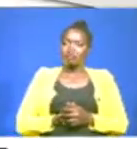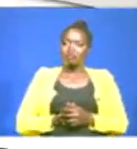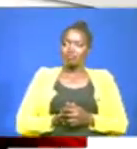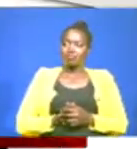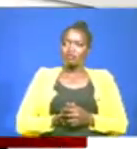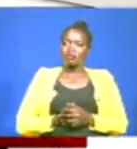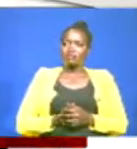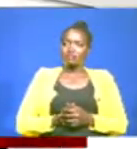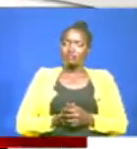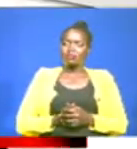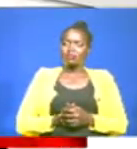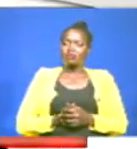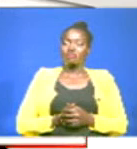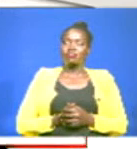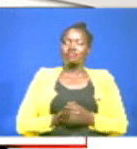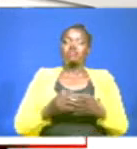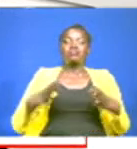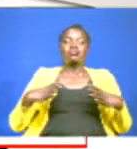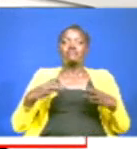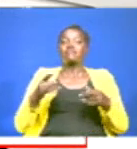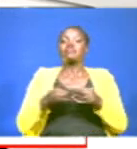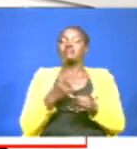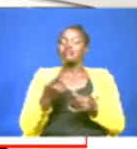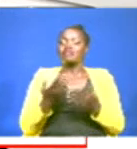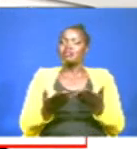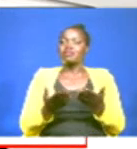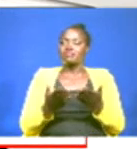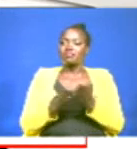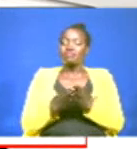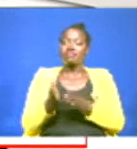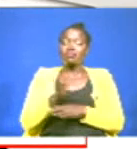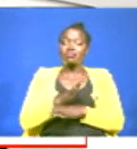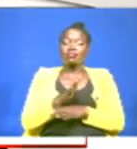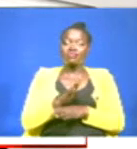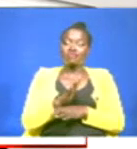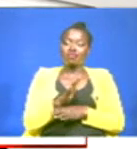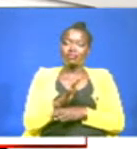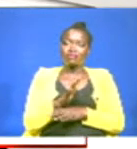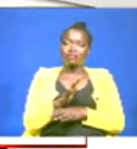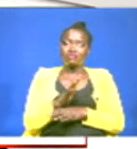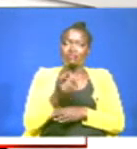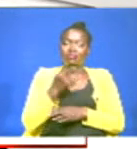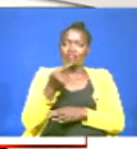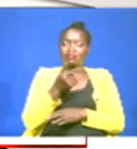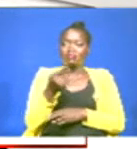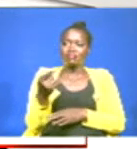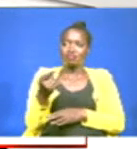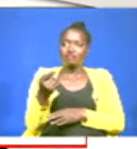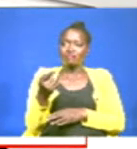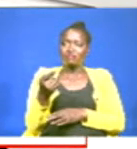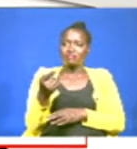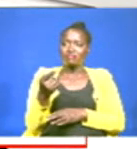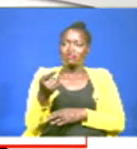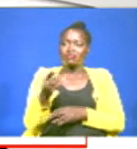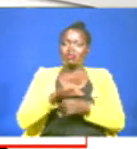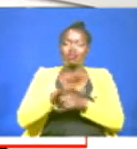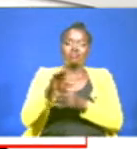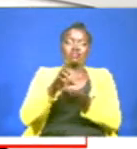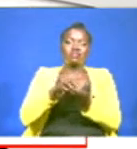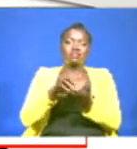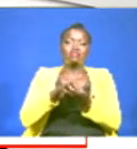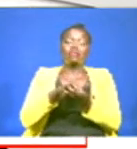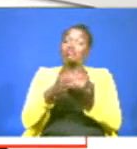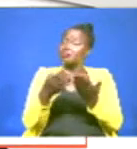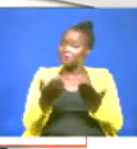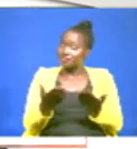Well, that story brings us to a fast break right here on Prime Edition. When we come back, we will be telling you what the COVID situation is like. Do